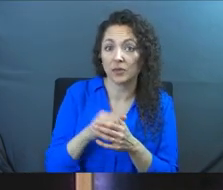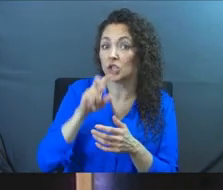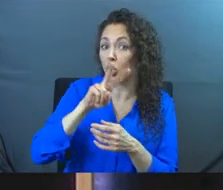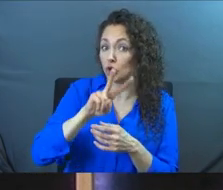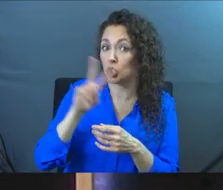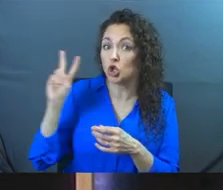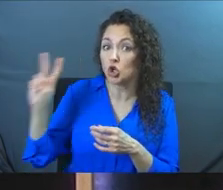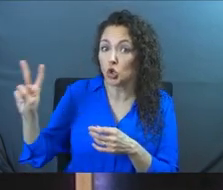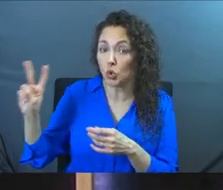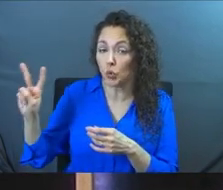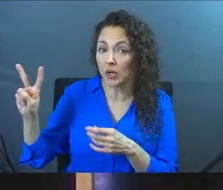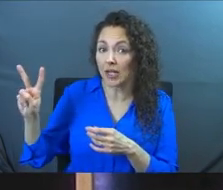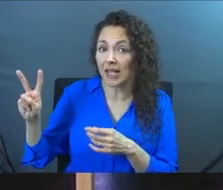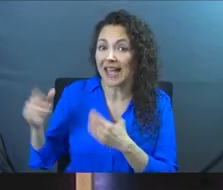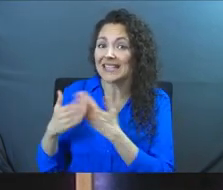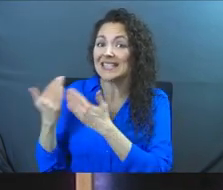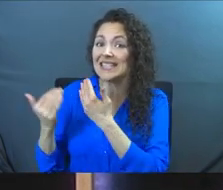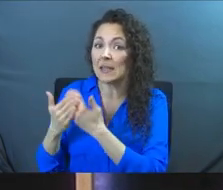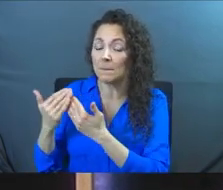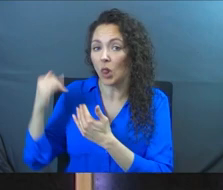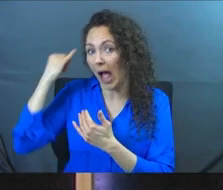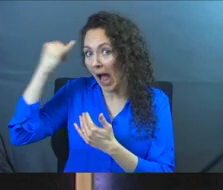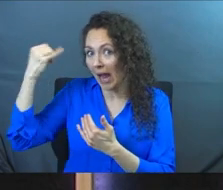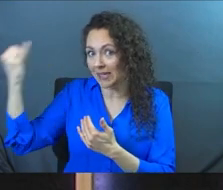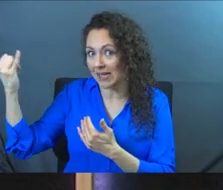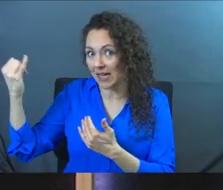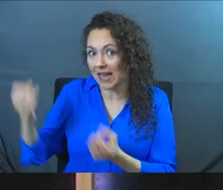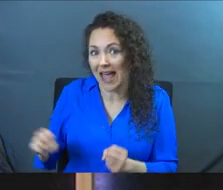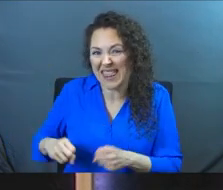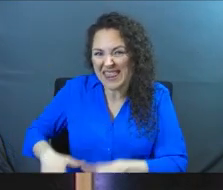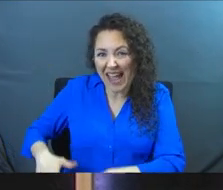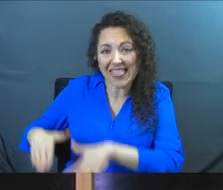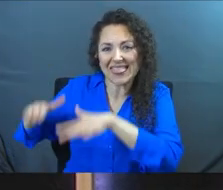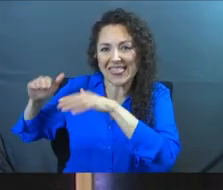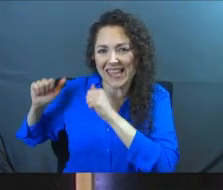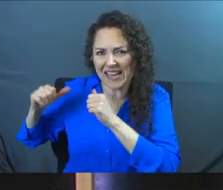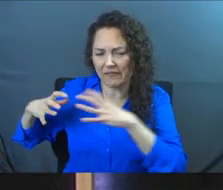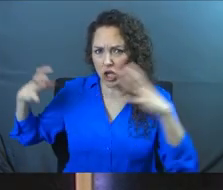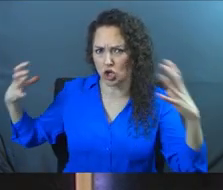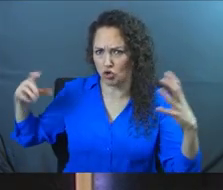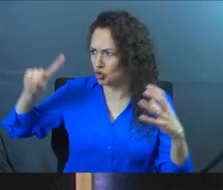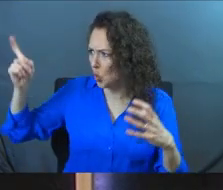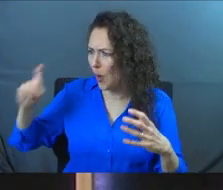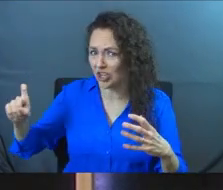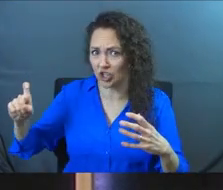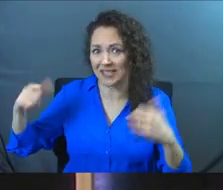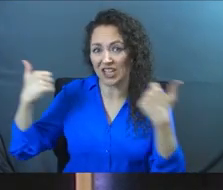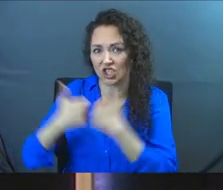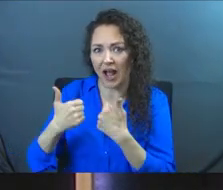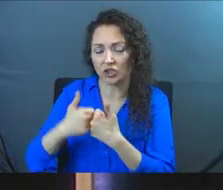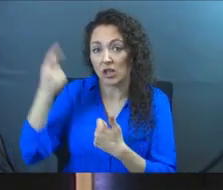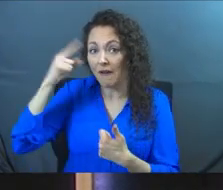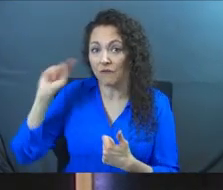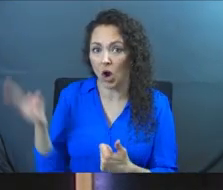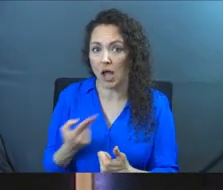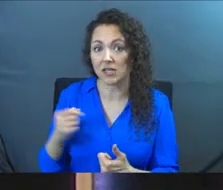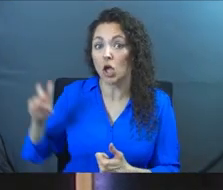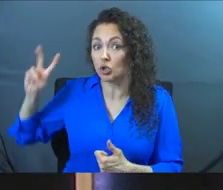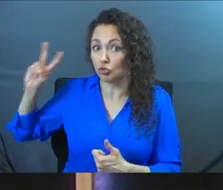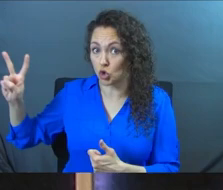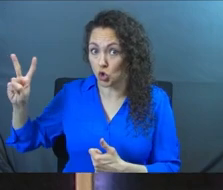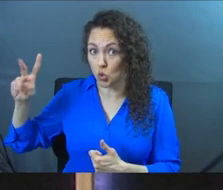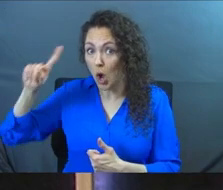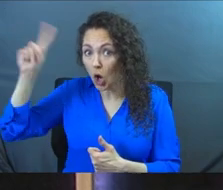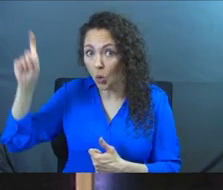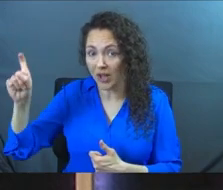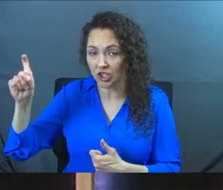very simple ideas, these two simple parables, but they leave some huge questions and challenges for us. And so I think there's two questions